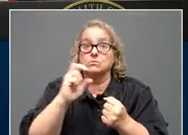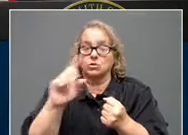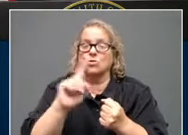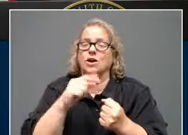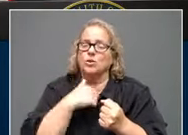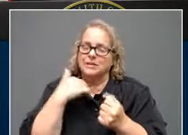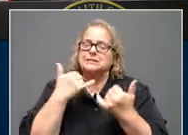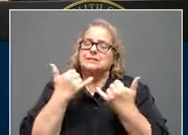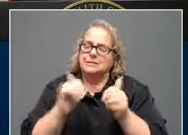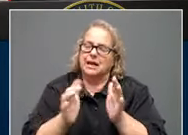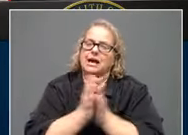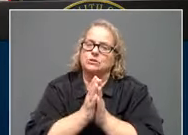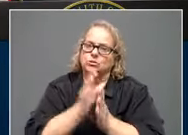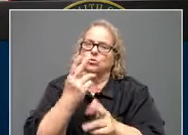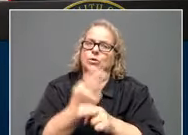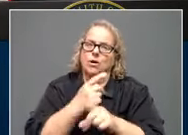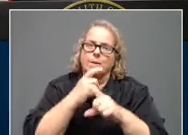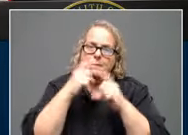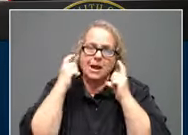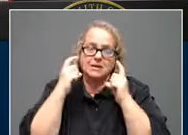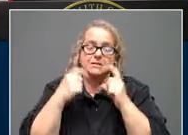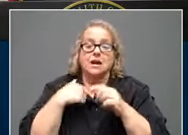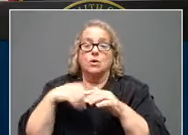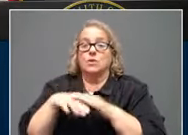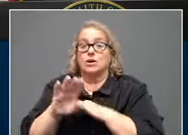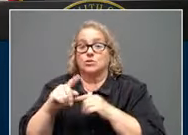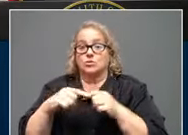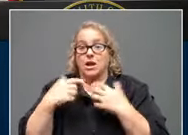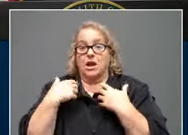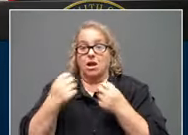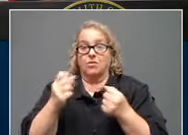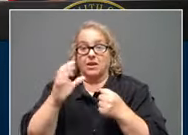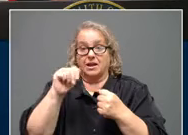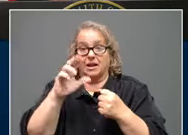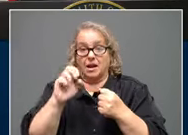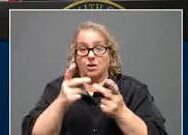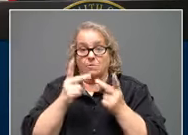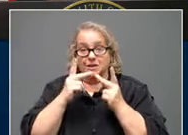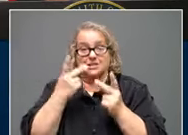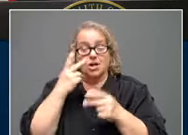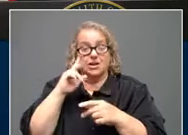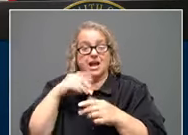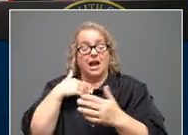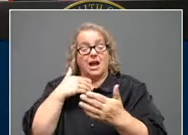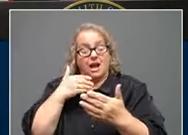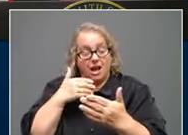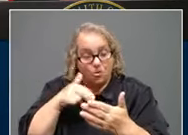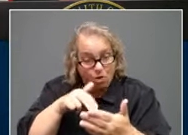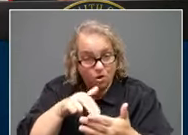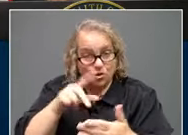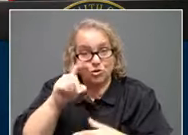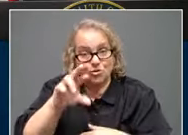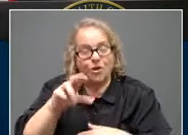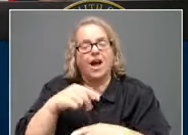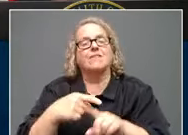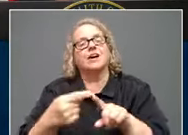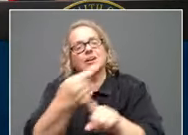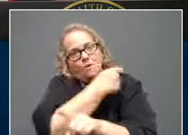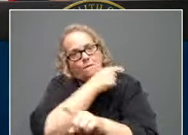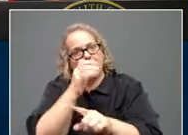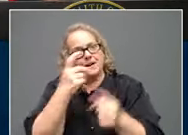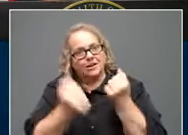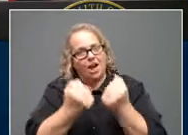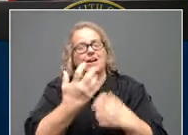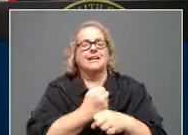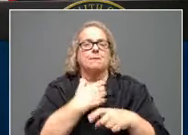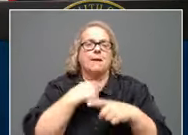people to wear masks. I was walking into a healthcare facility the other day, got almost to the door, and had to turn around and go back to my car and get my